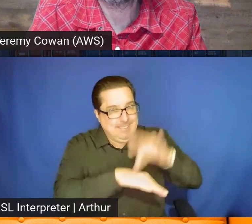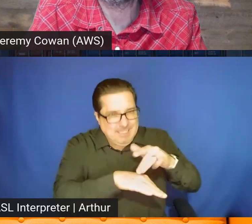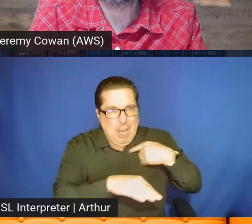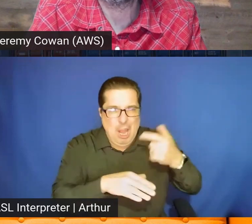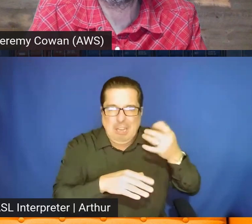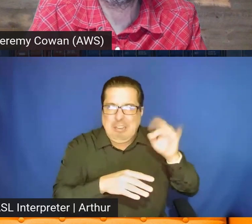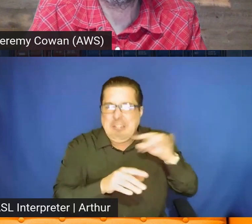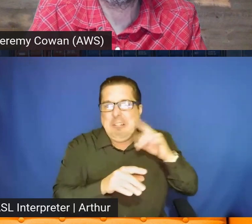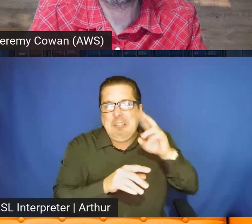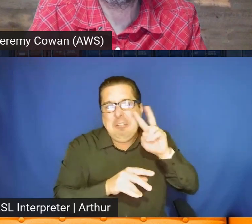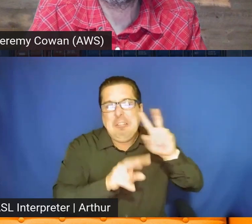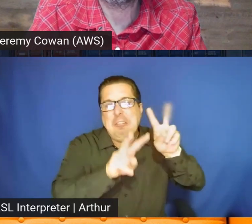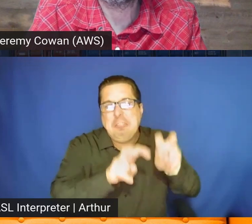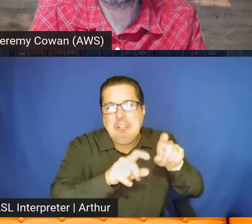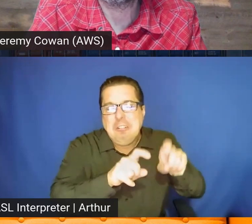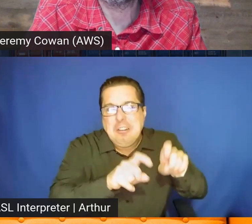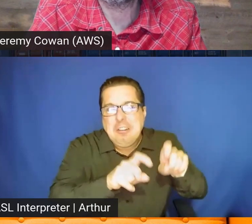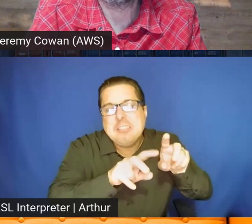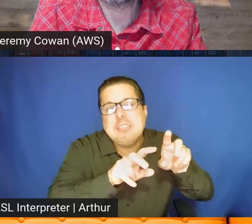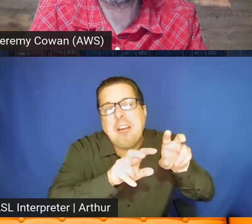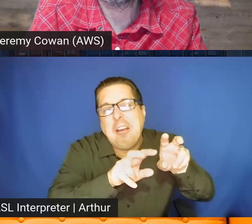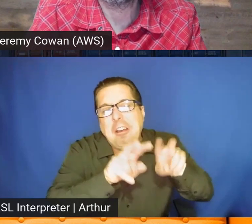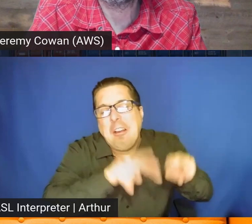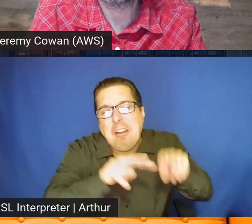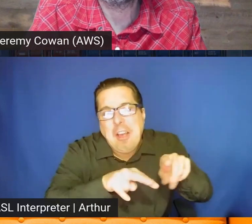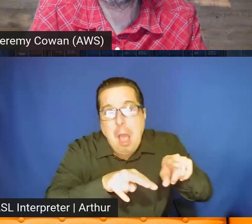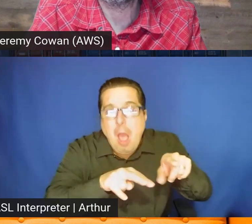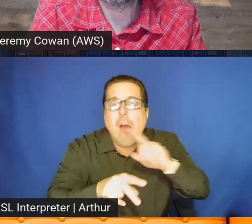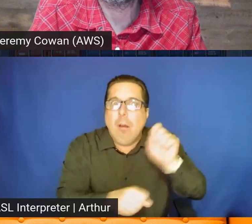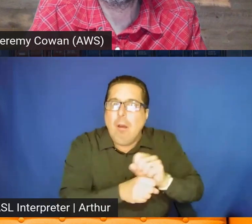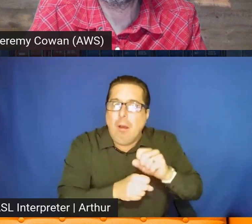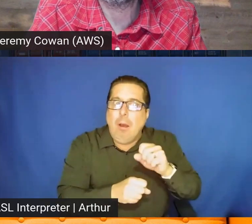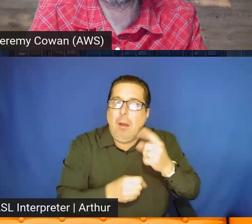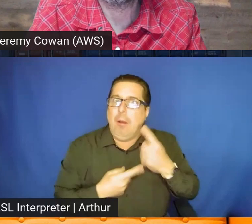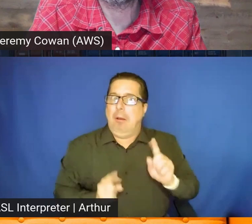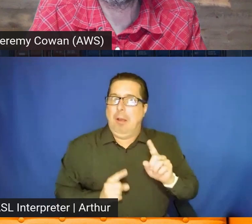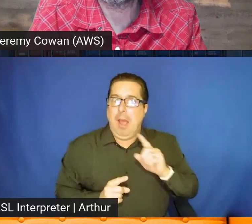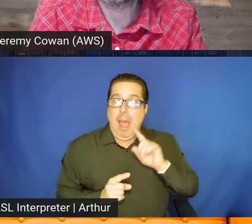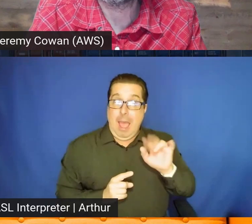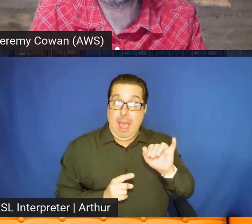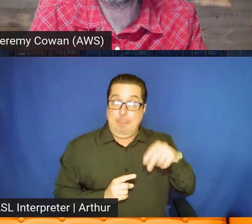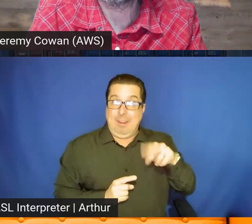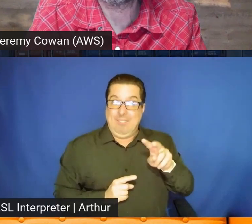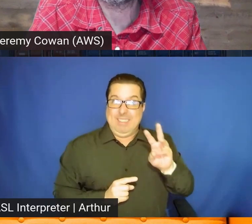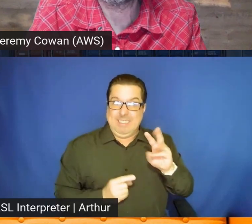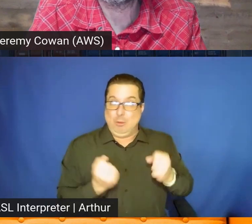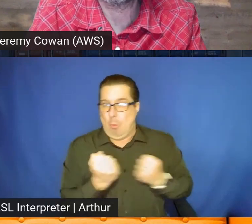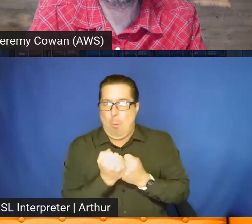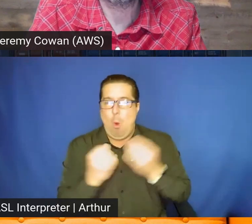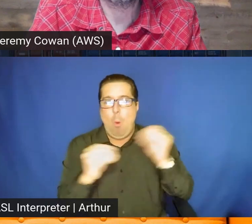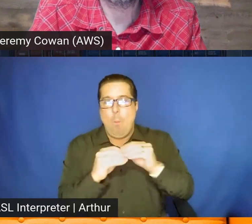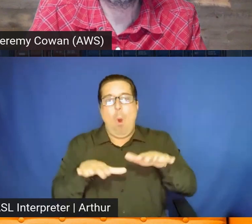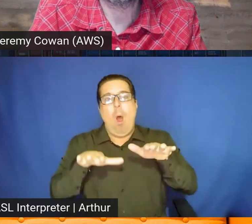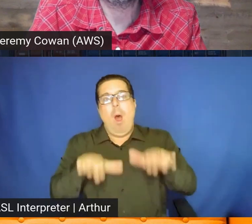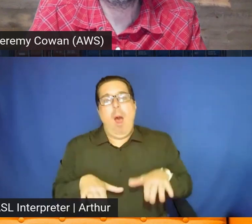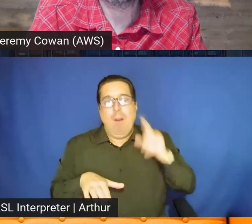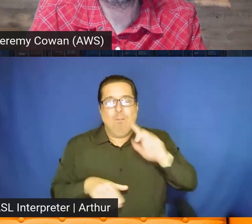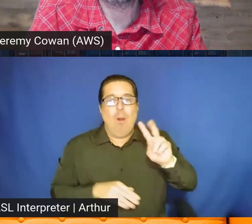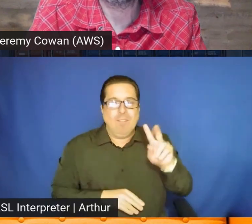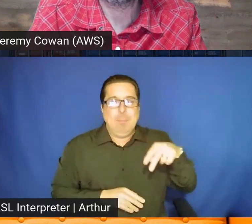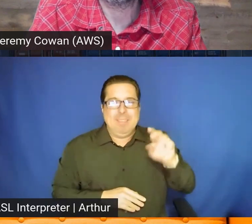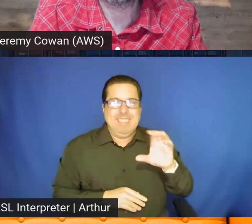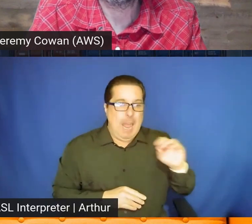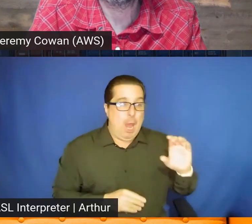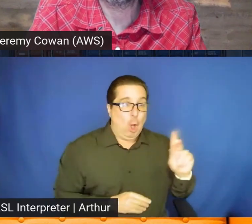I think we're only gonna make this easier over time. IPv6 support is gonna come even more native to the VPC and to Kubernetes and